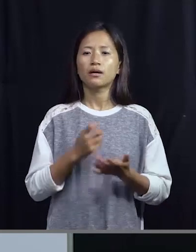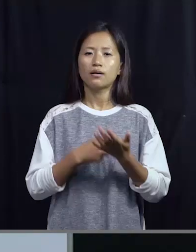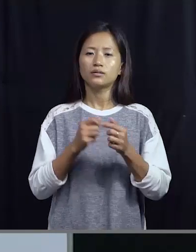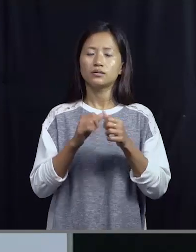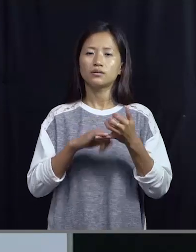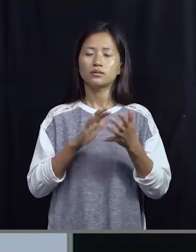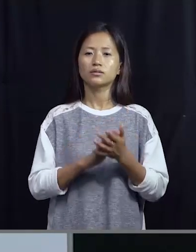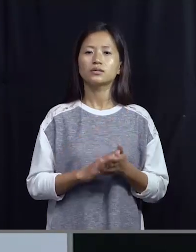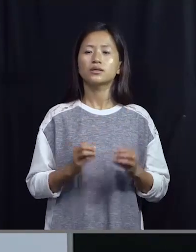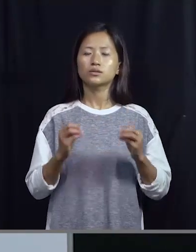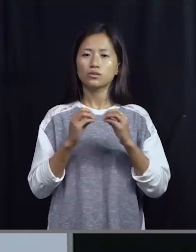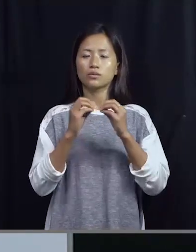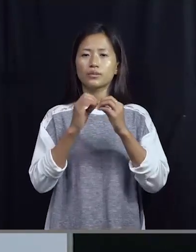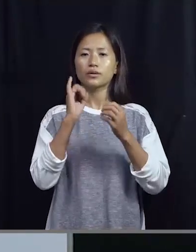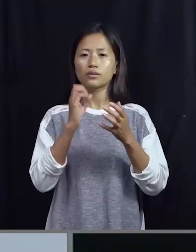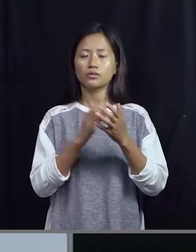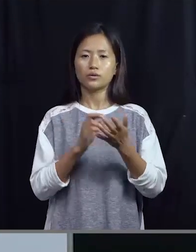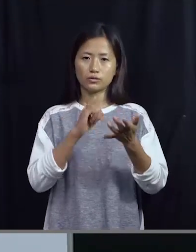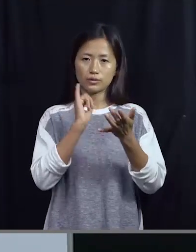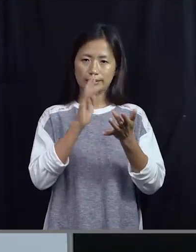it is called a bioinsecticide.